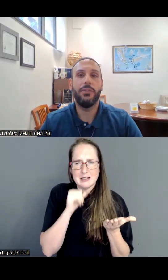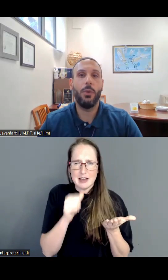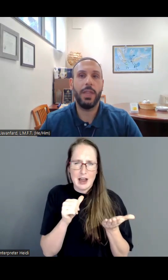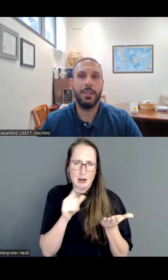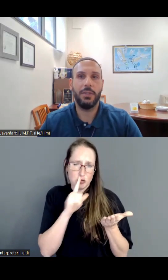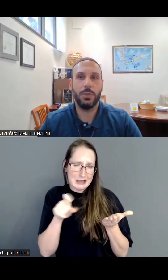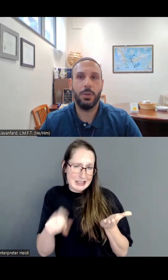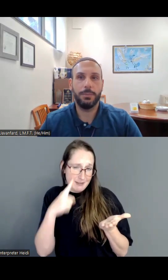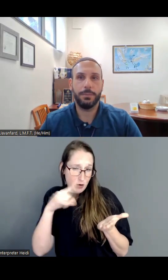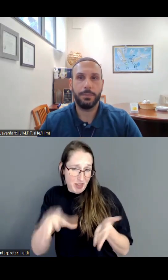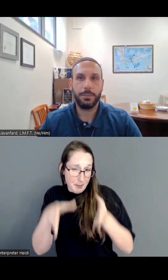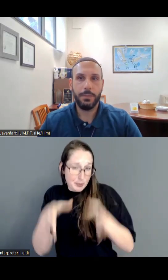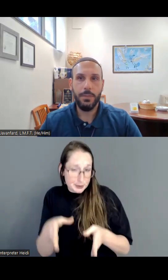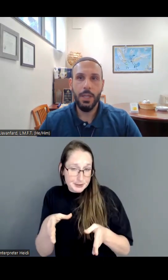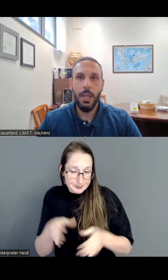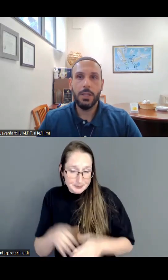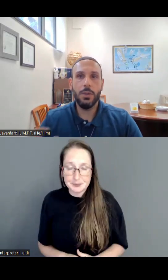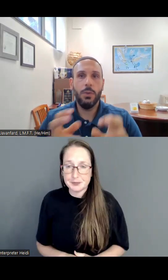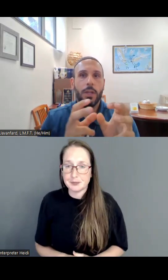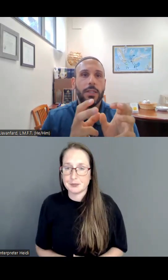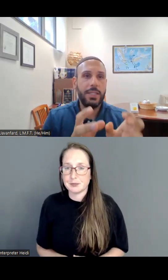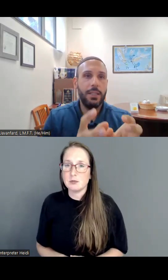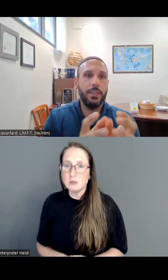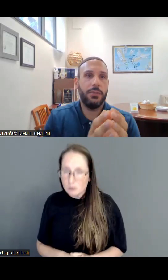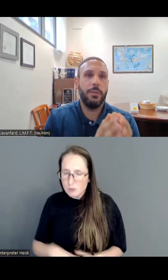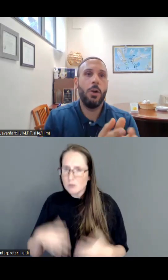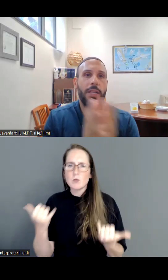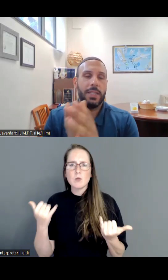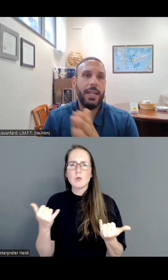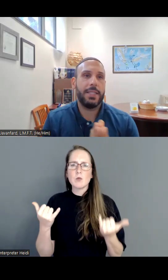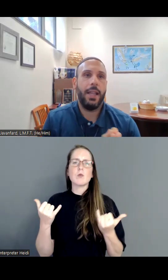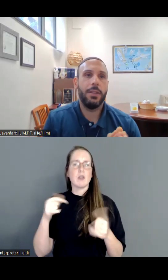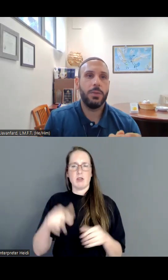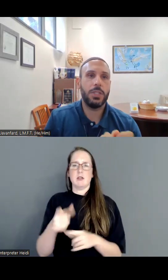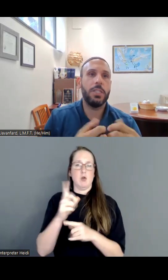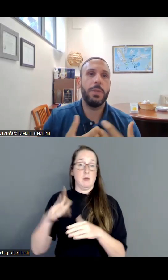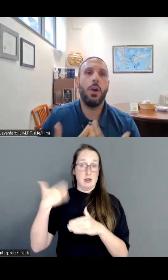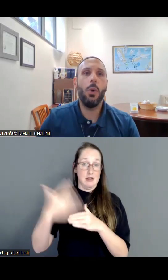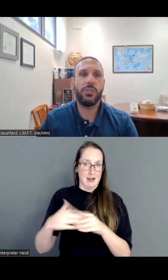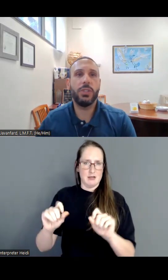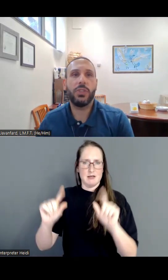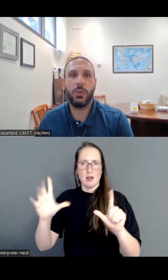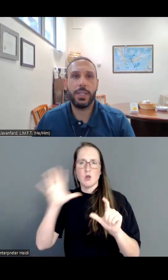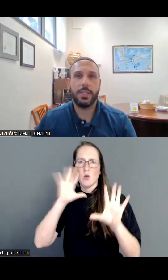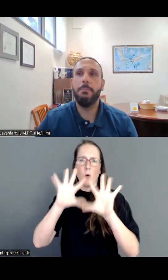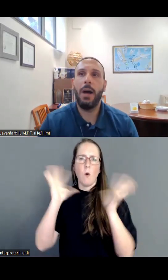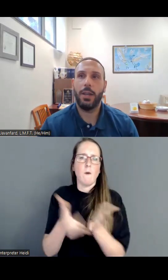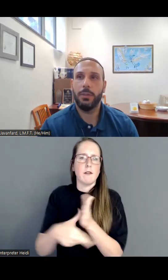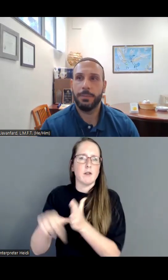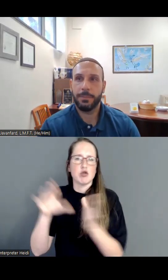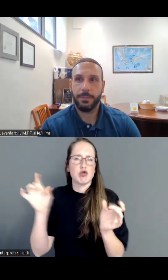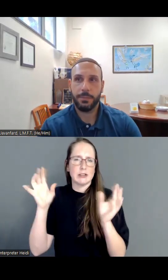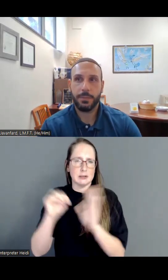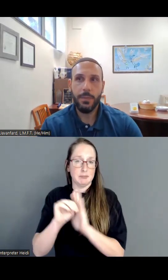needed for that individual. So let's take a look for the moment at the next slide, which is going to be an overview of the crisis